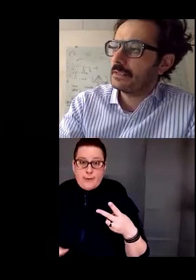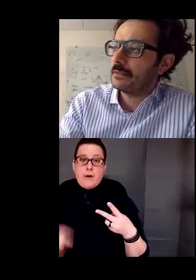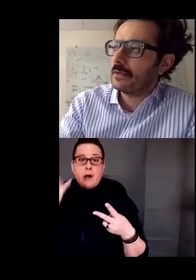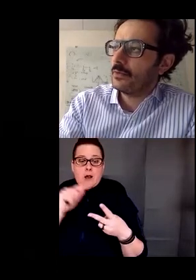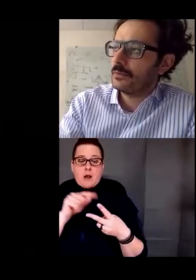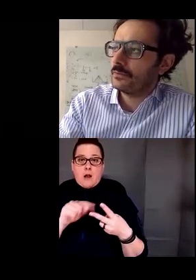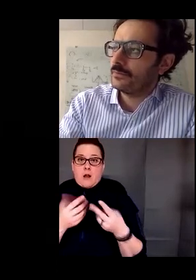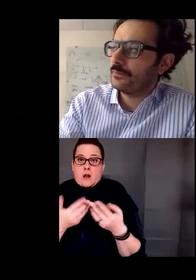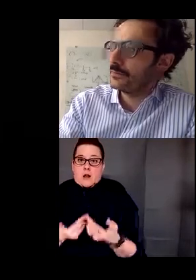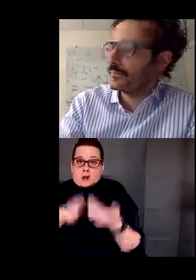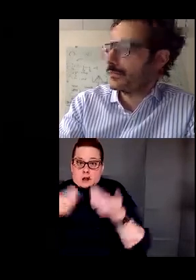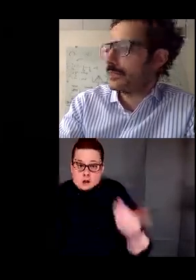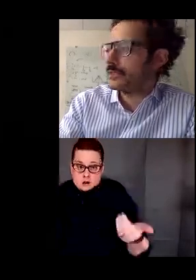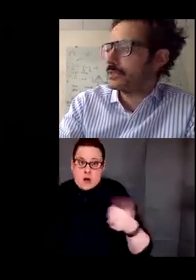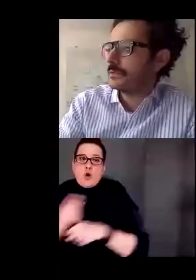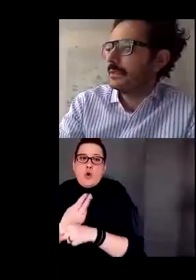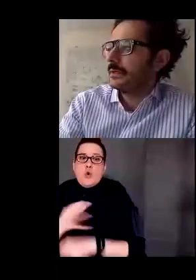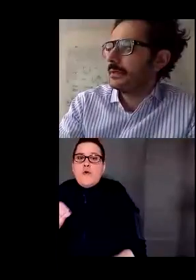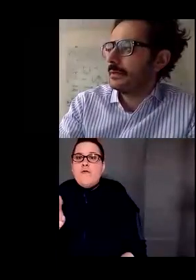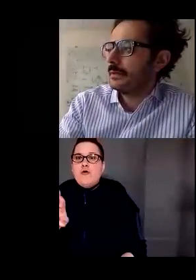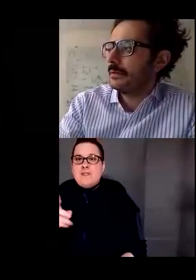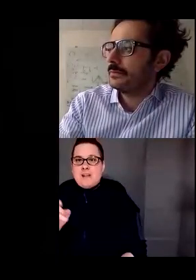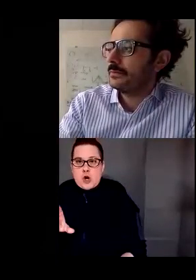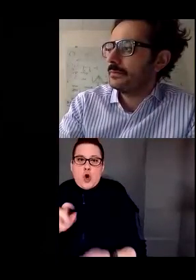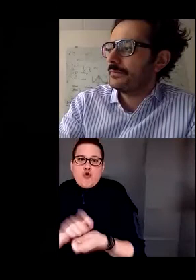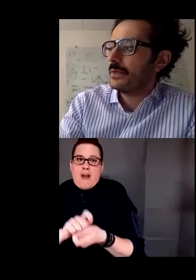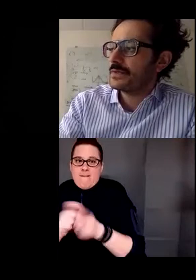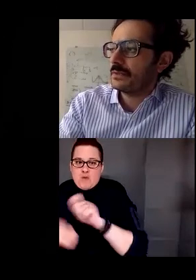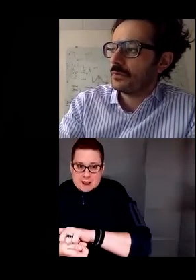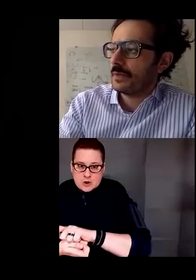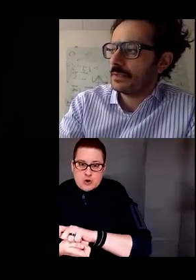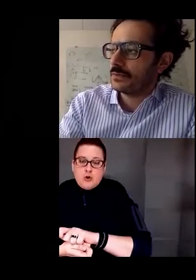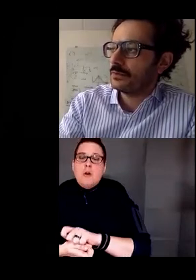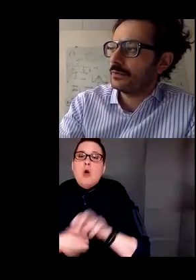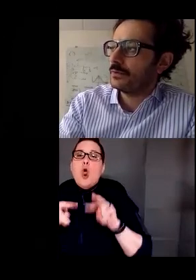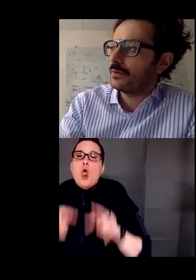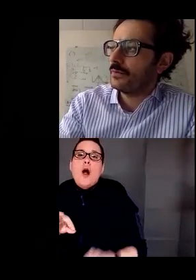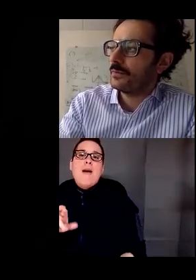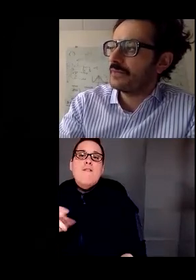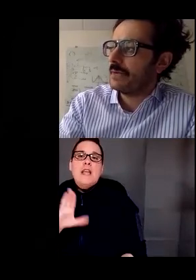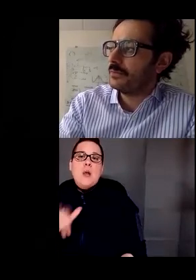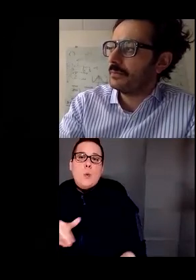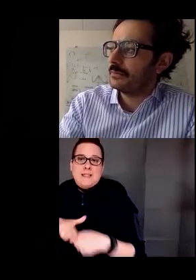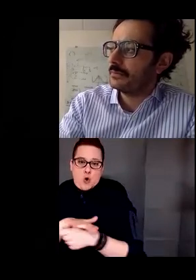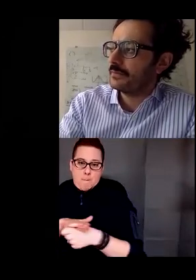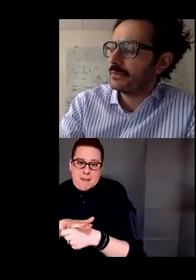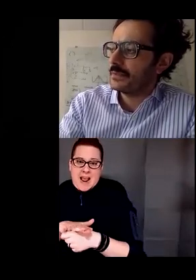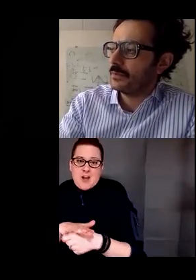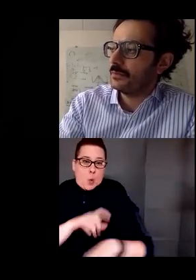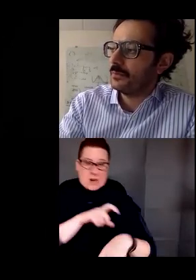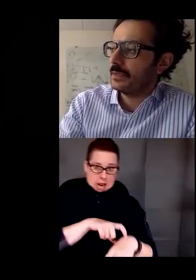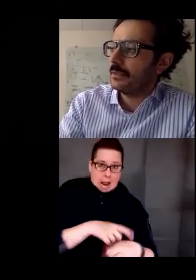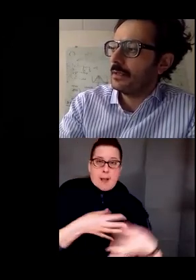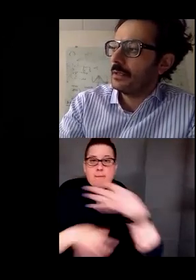this signal according to Fourier transformation into frequency domain, so you go from time domain to